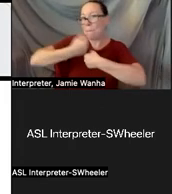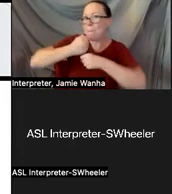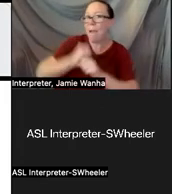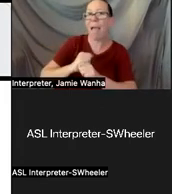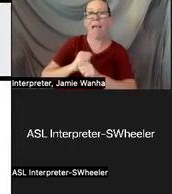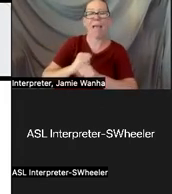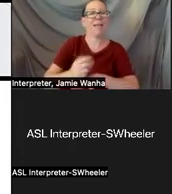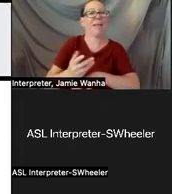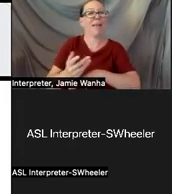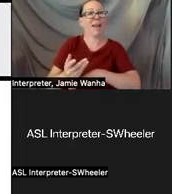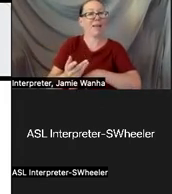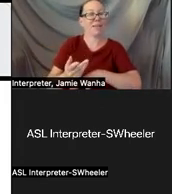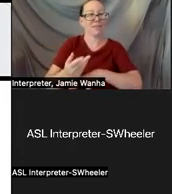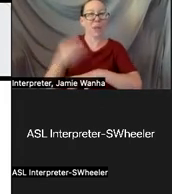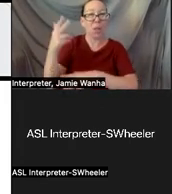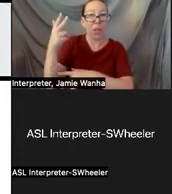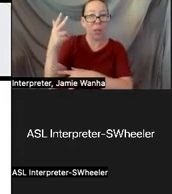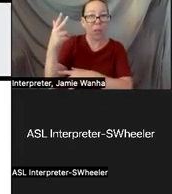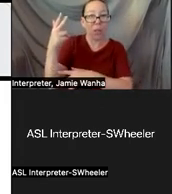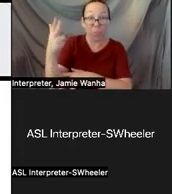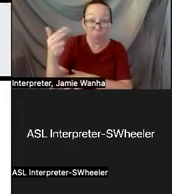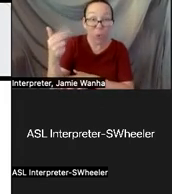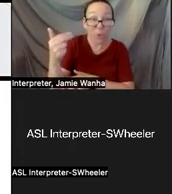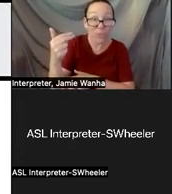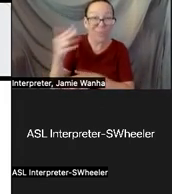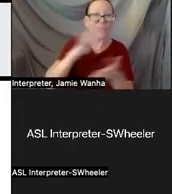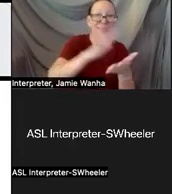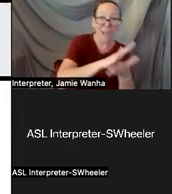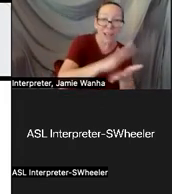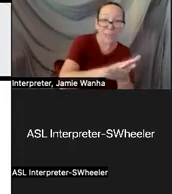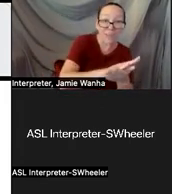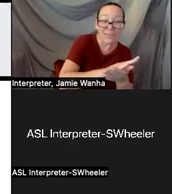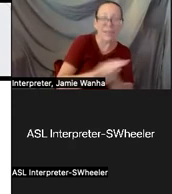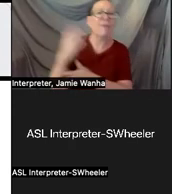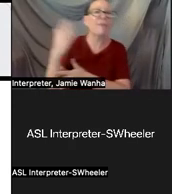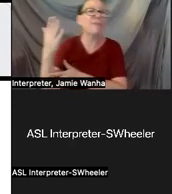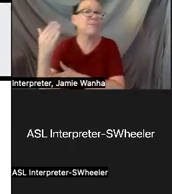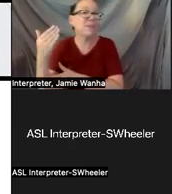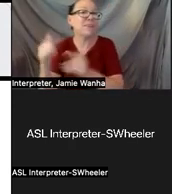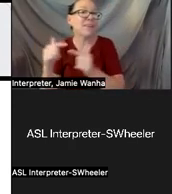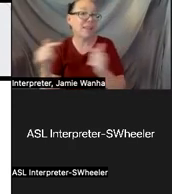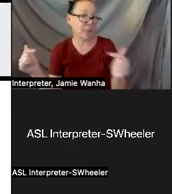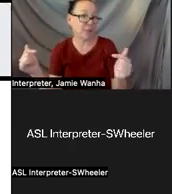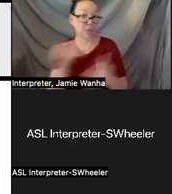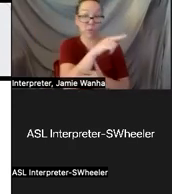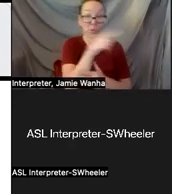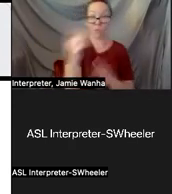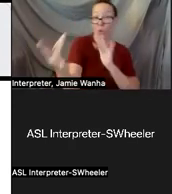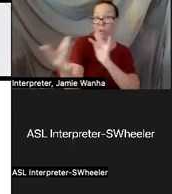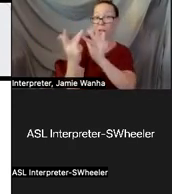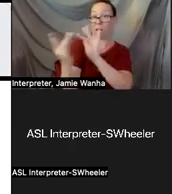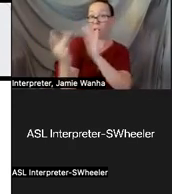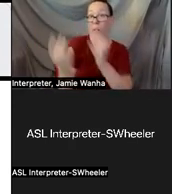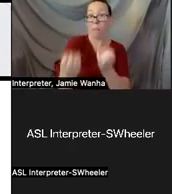13 documents now available in 15 languages. And so if you do outreach to multi-language groups or